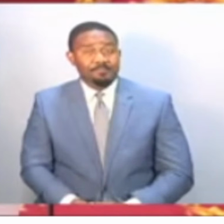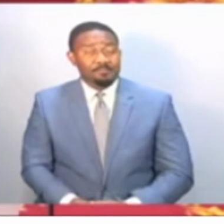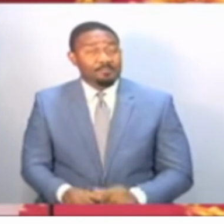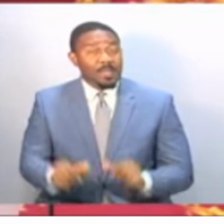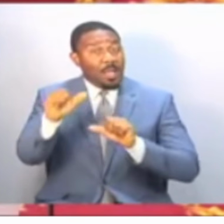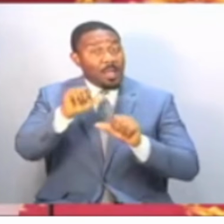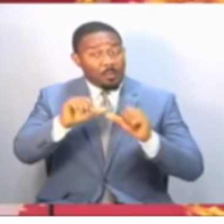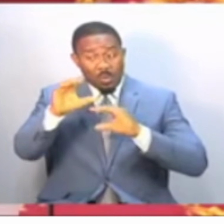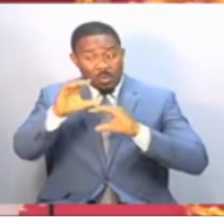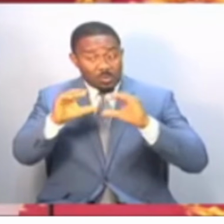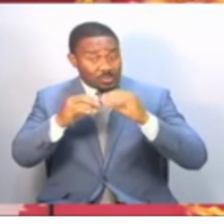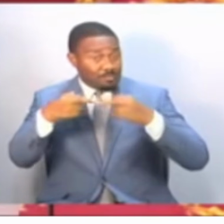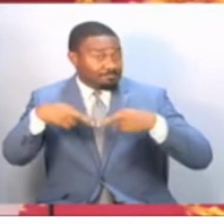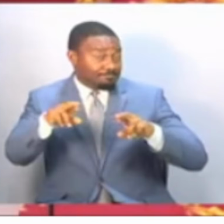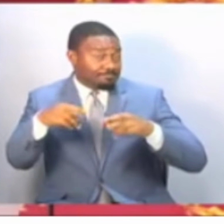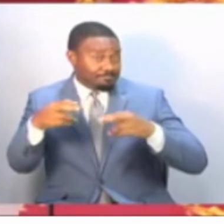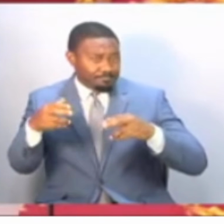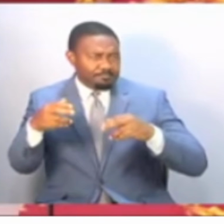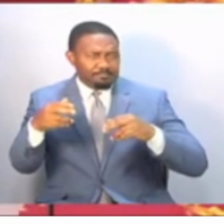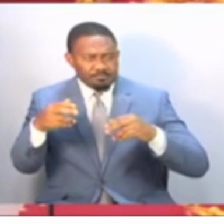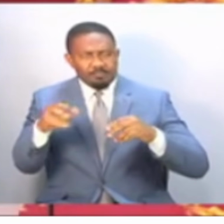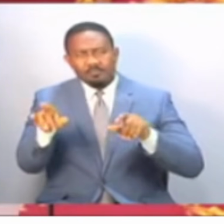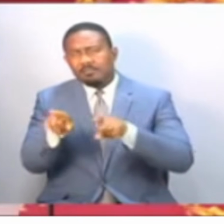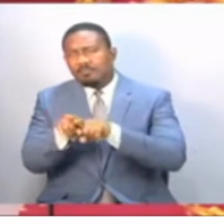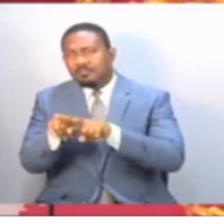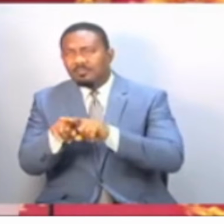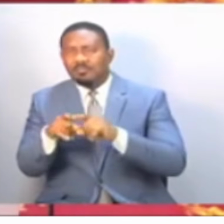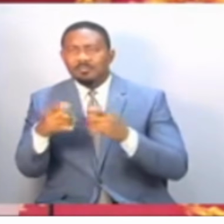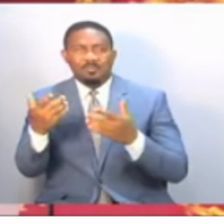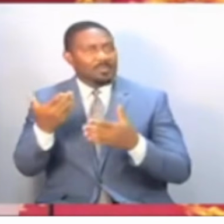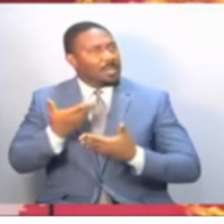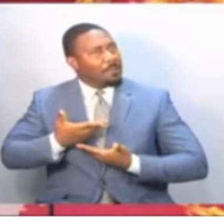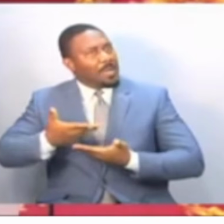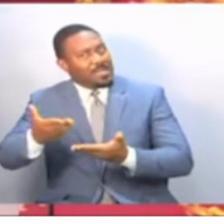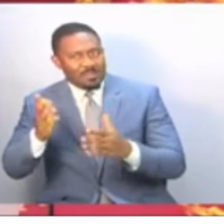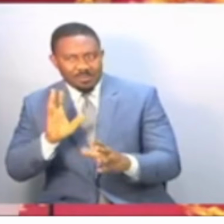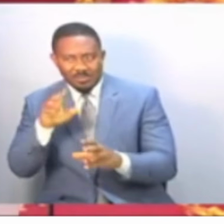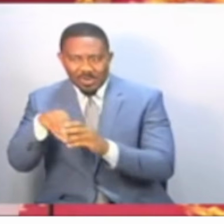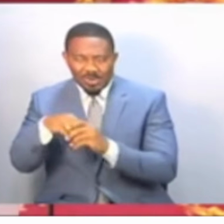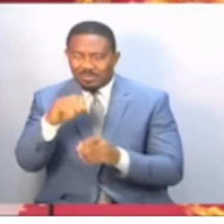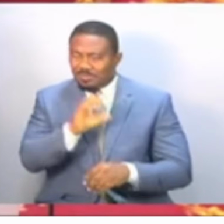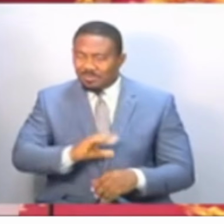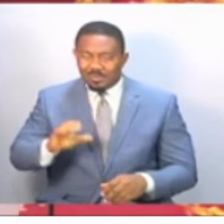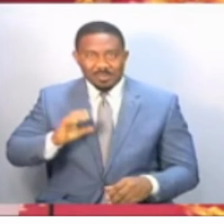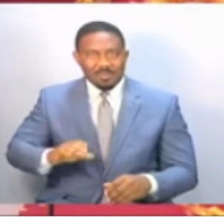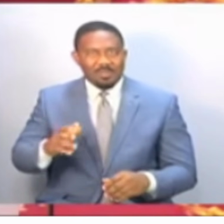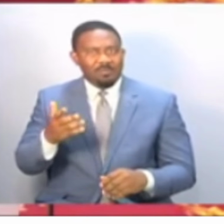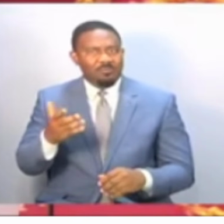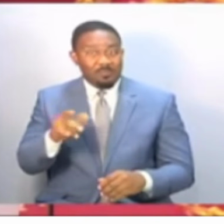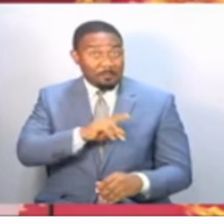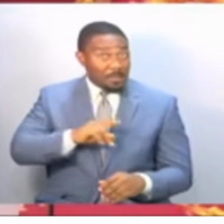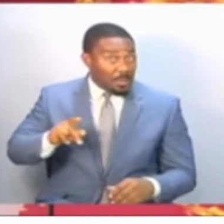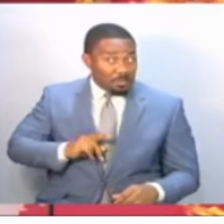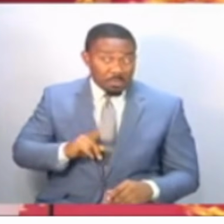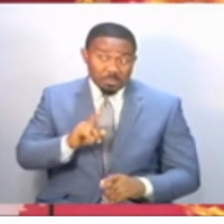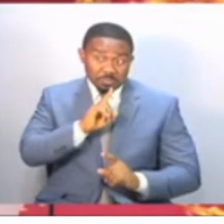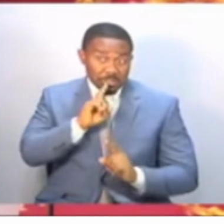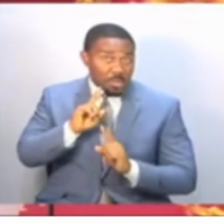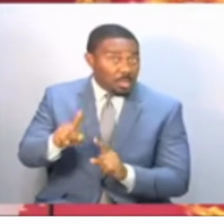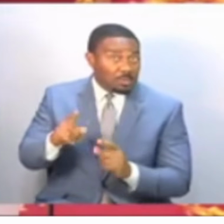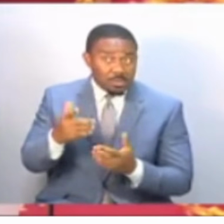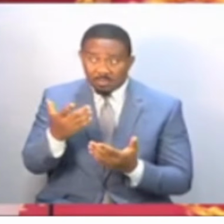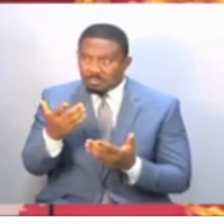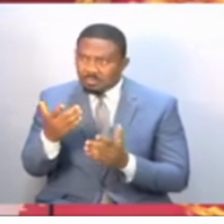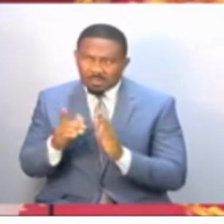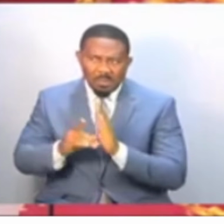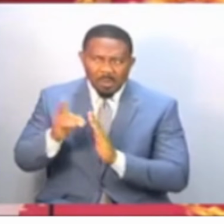The ministry also regularly gets invitation for committees of Parliament to respond to